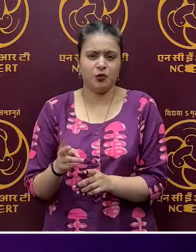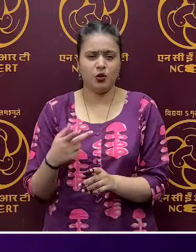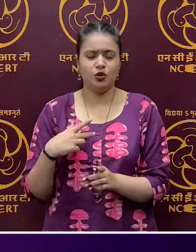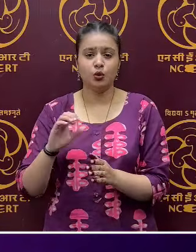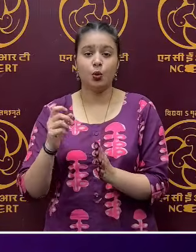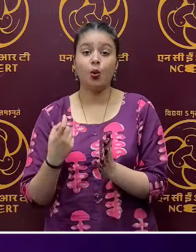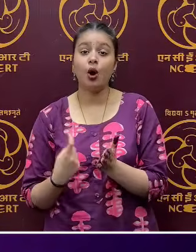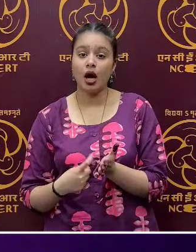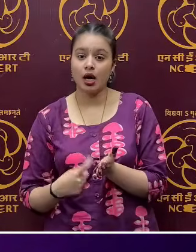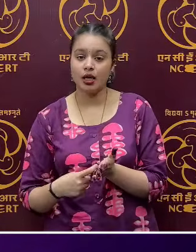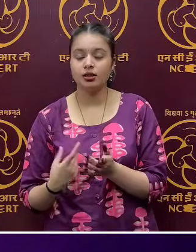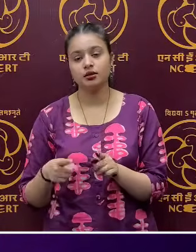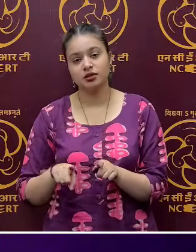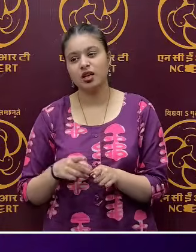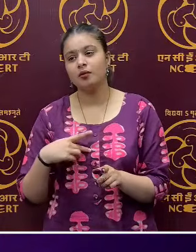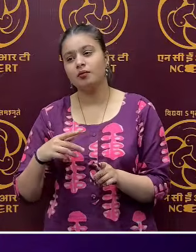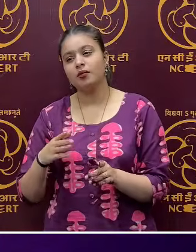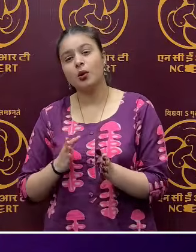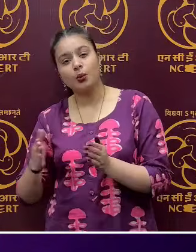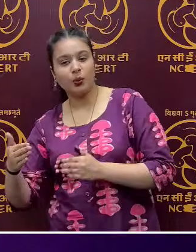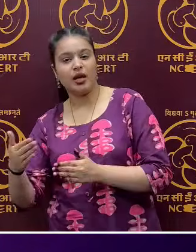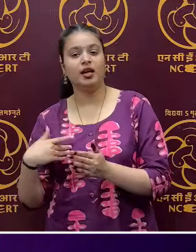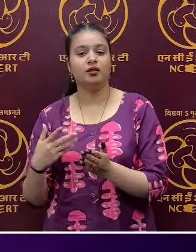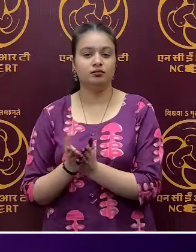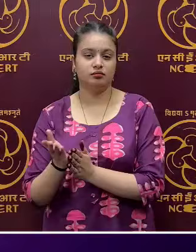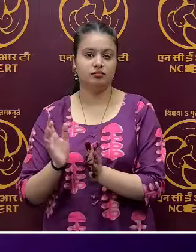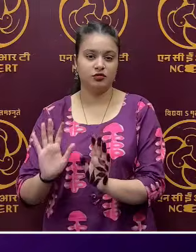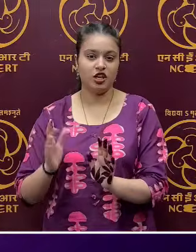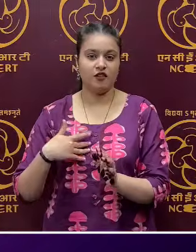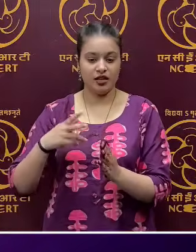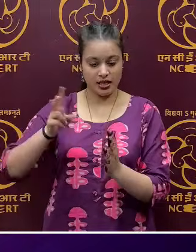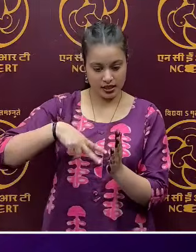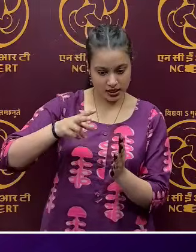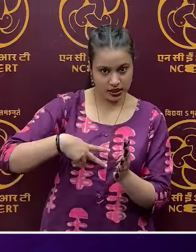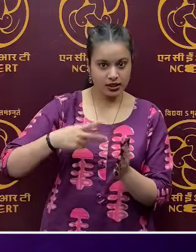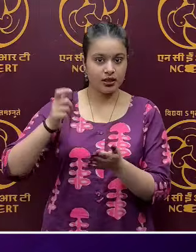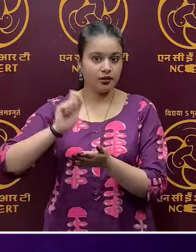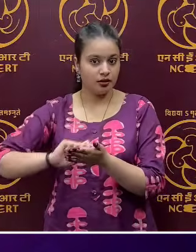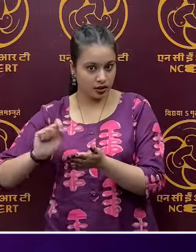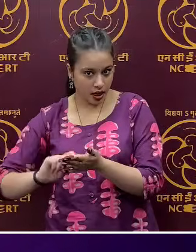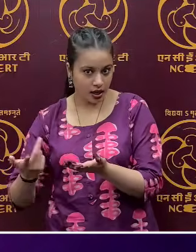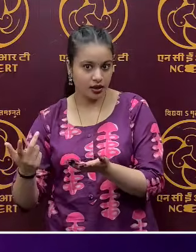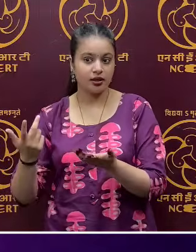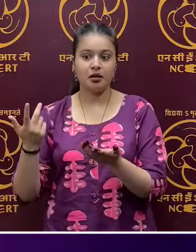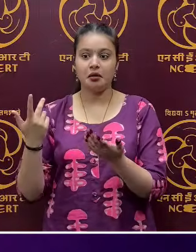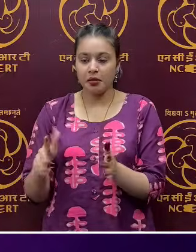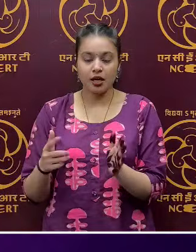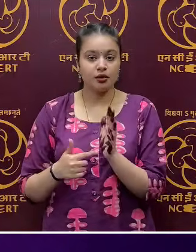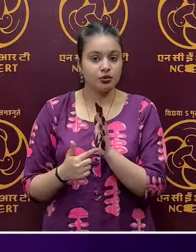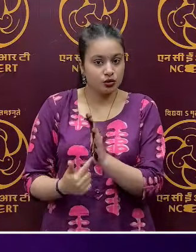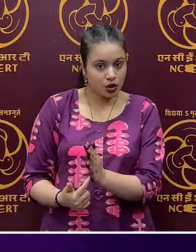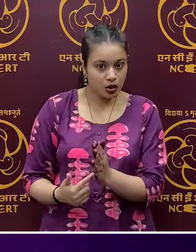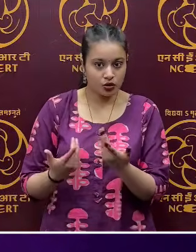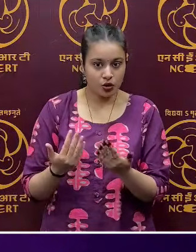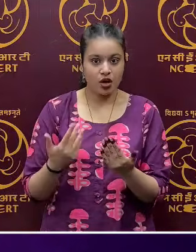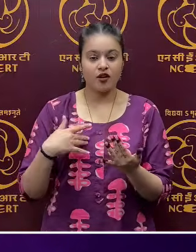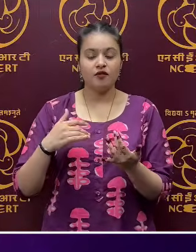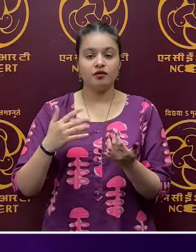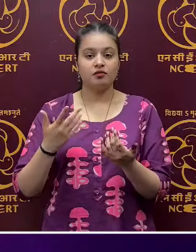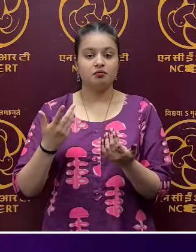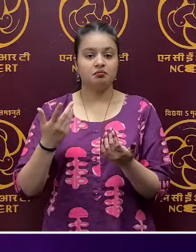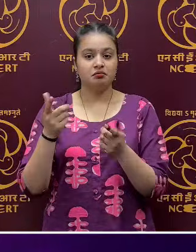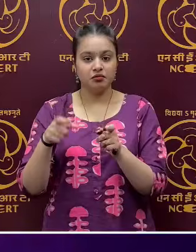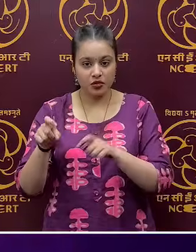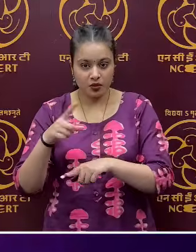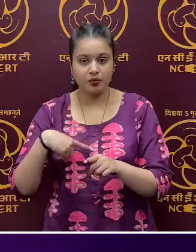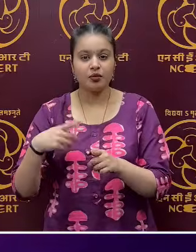OR Yeah. from a different root. So, reader, writer, confronter, if I confront Subscriber. you, subscriber, and